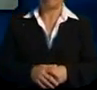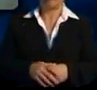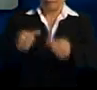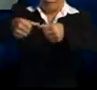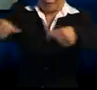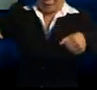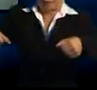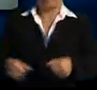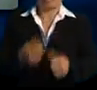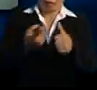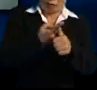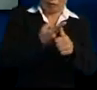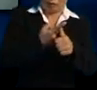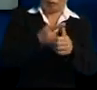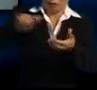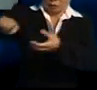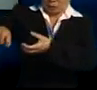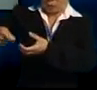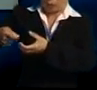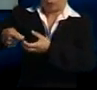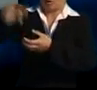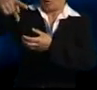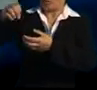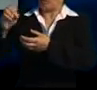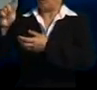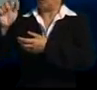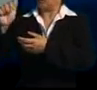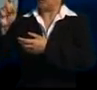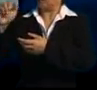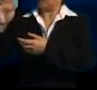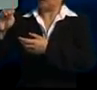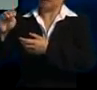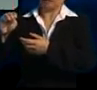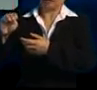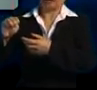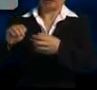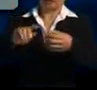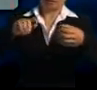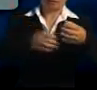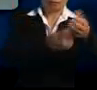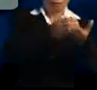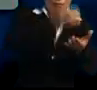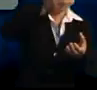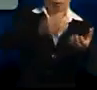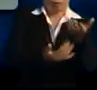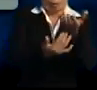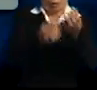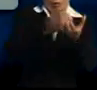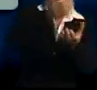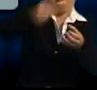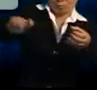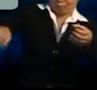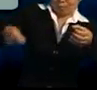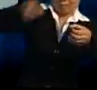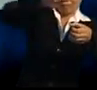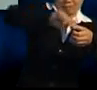First, we need to put a spoonful of potassium manganate 7 crystals into the boiling tube.